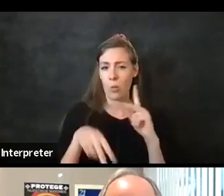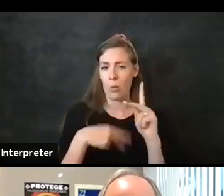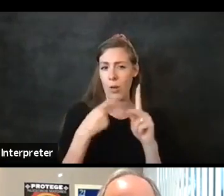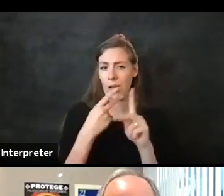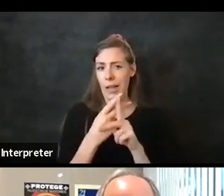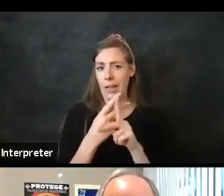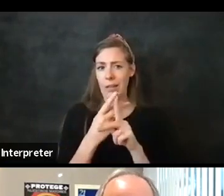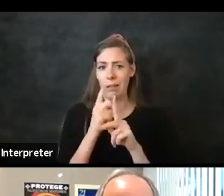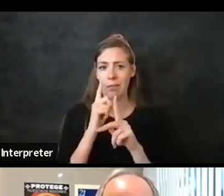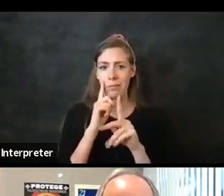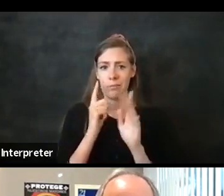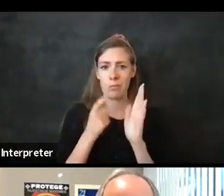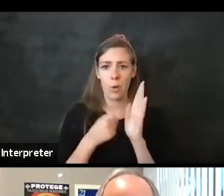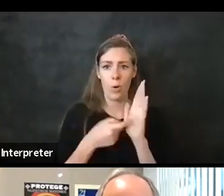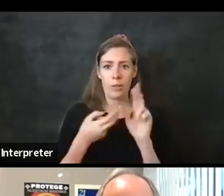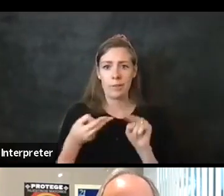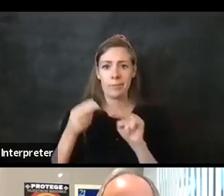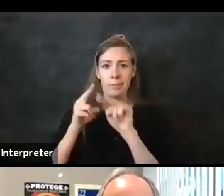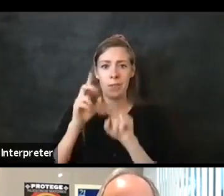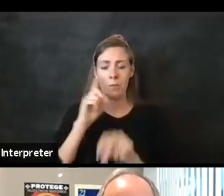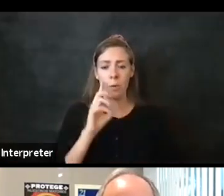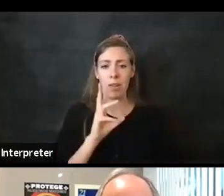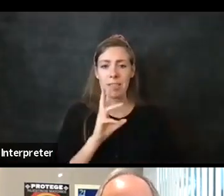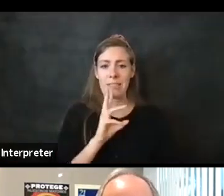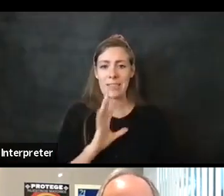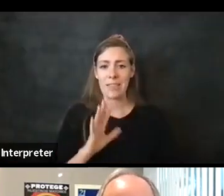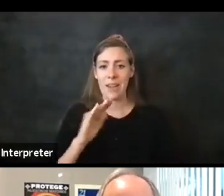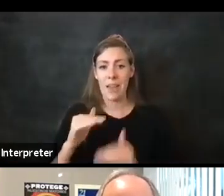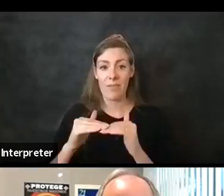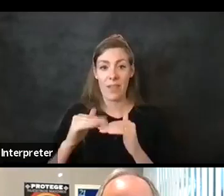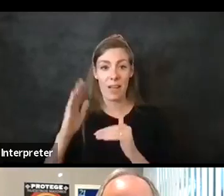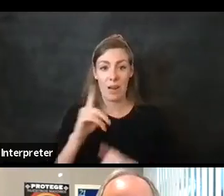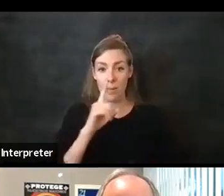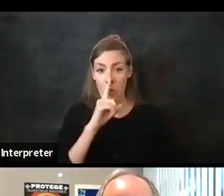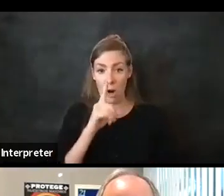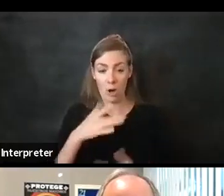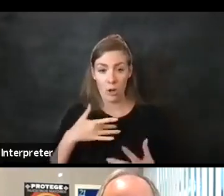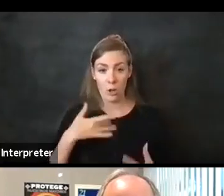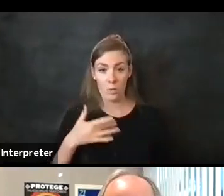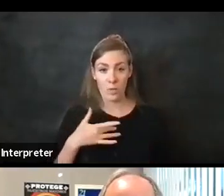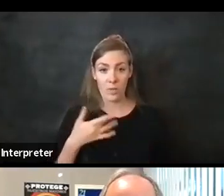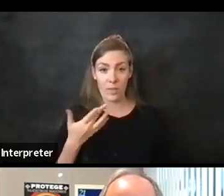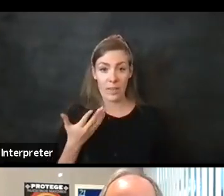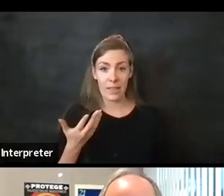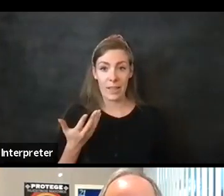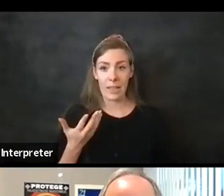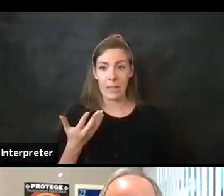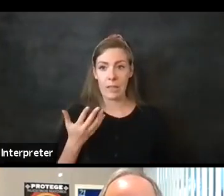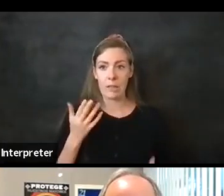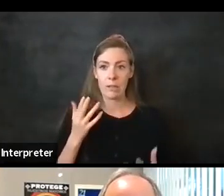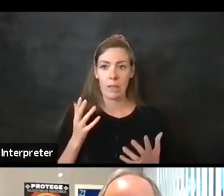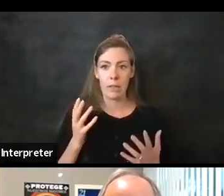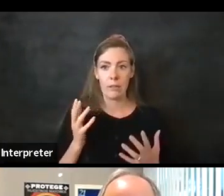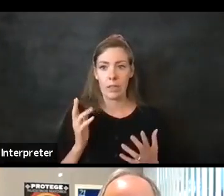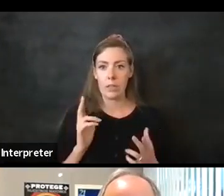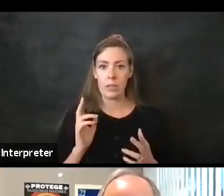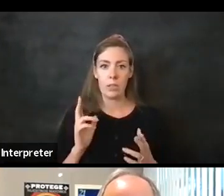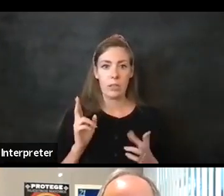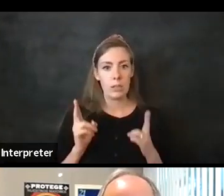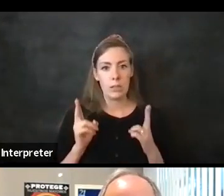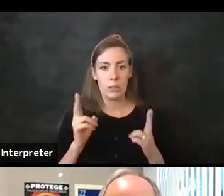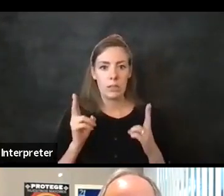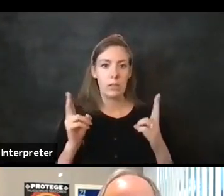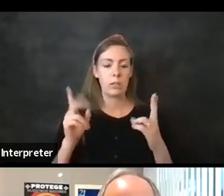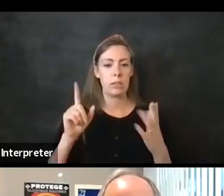had, especially in the 65 and up age group? And are you feeling any sort of sense of urgency and kind of getting uptake,